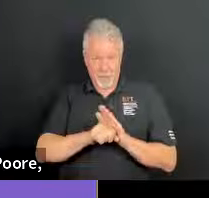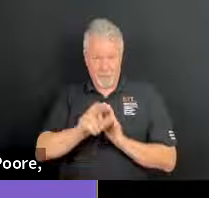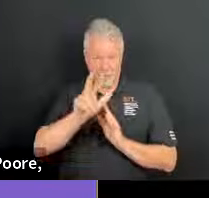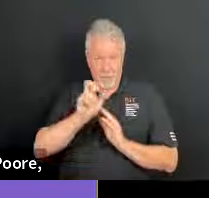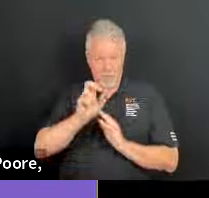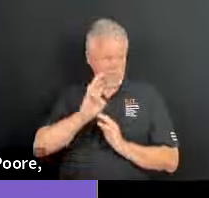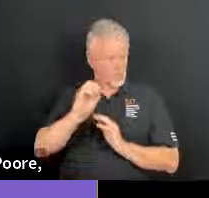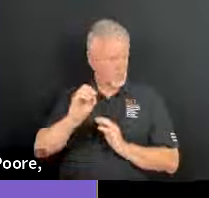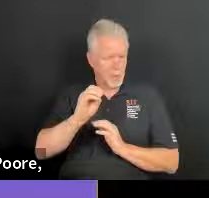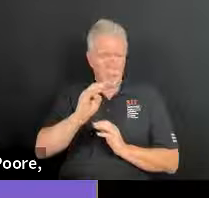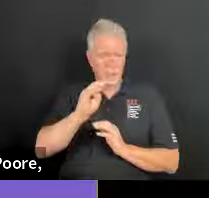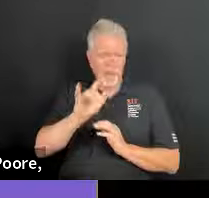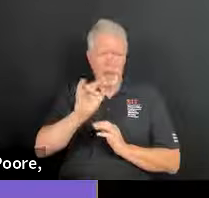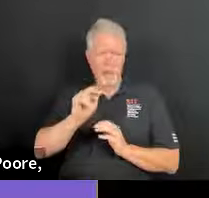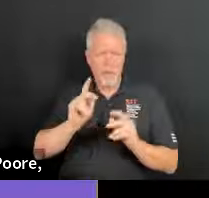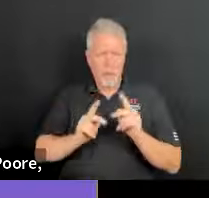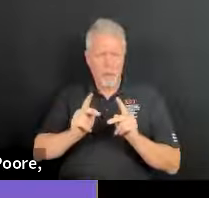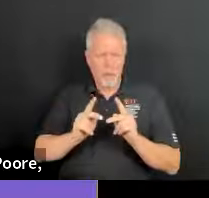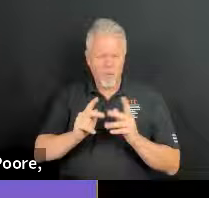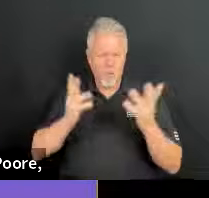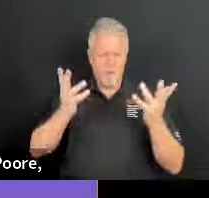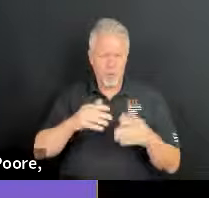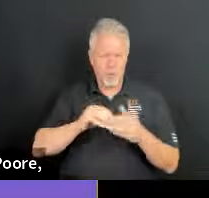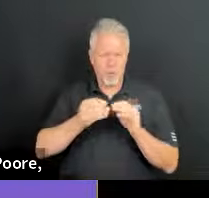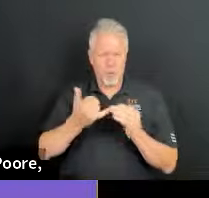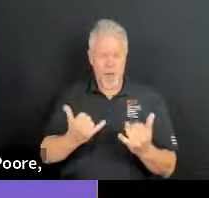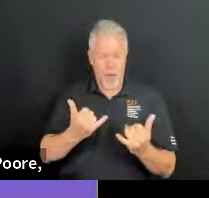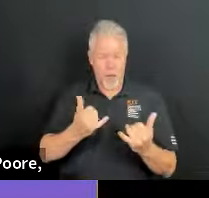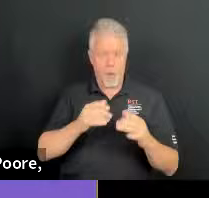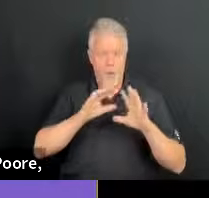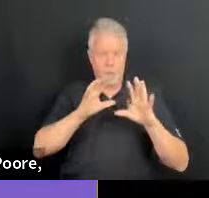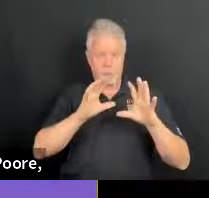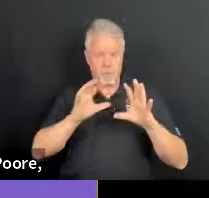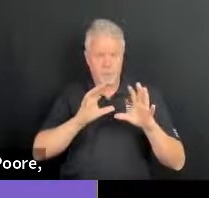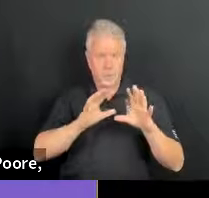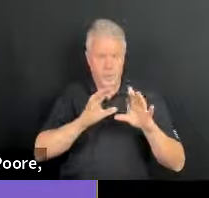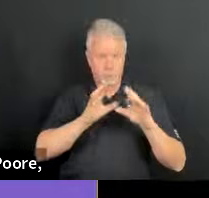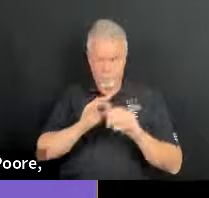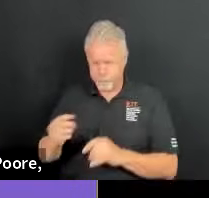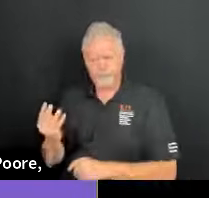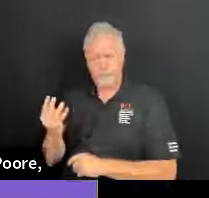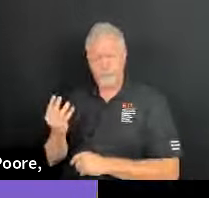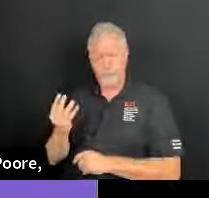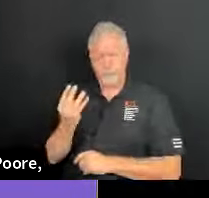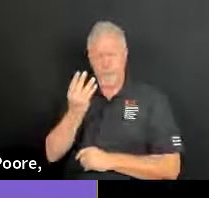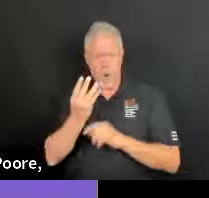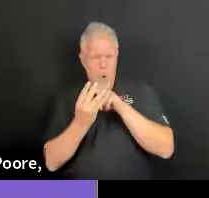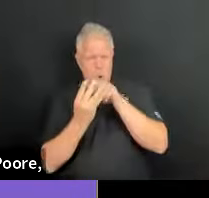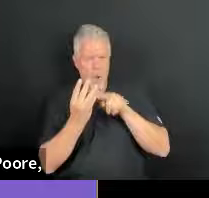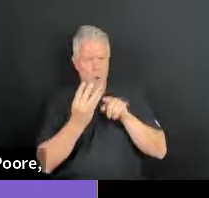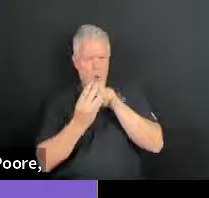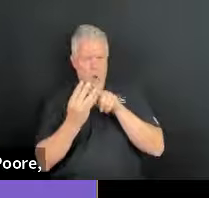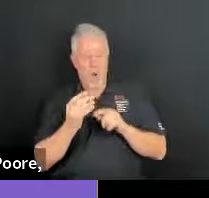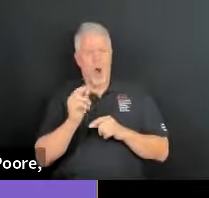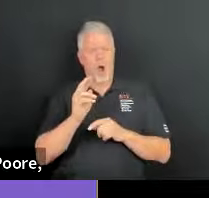the United States, there are about 350 million people. I don't know what the statistics are at this point, but